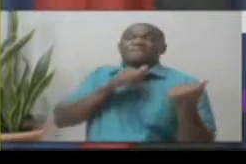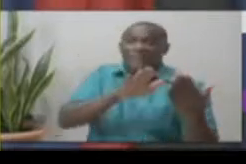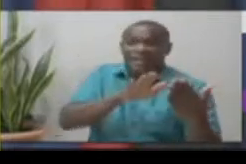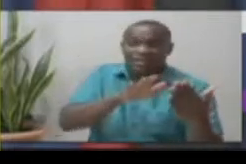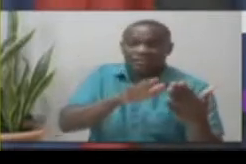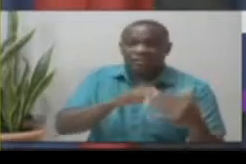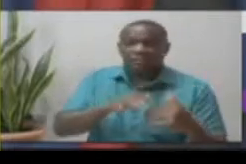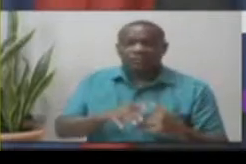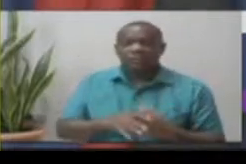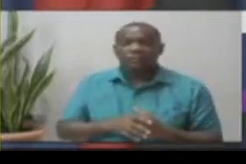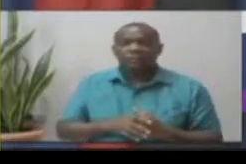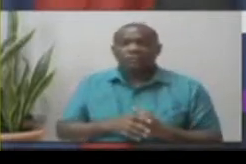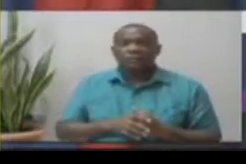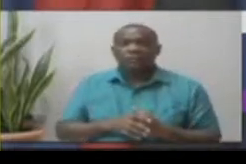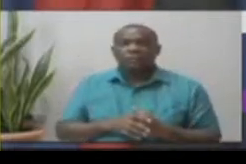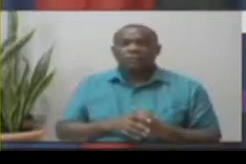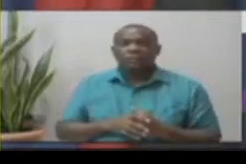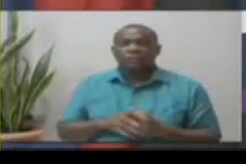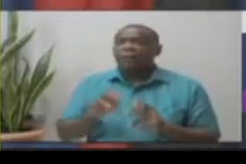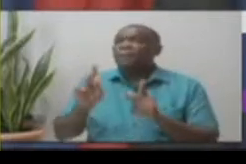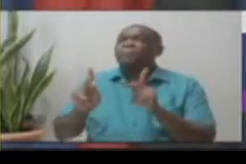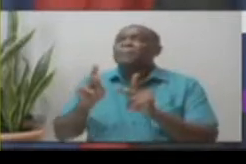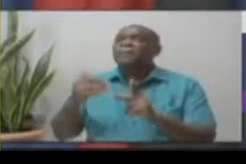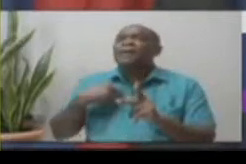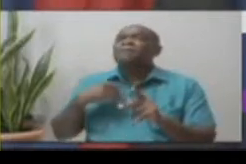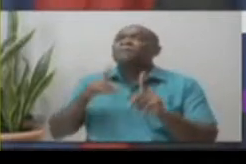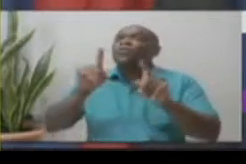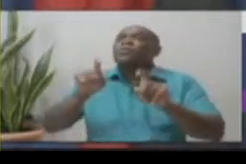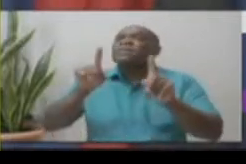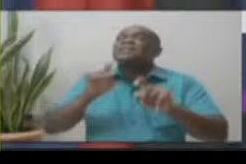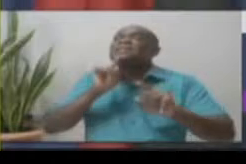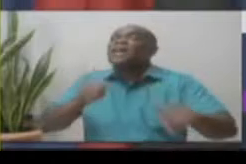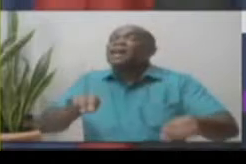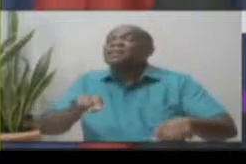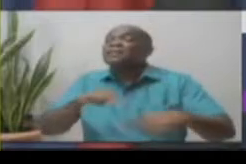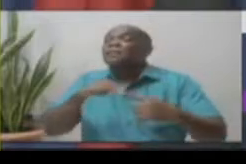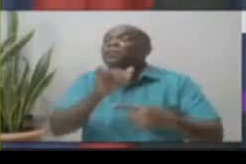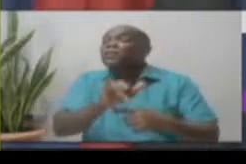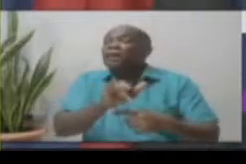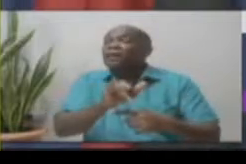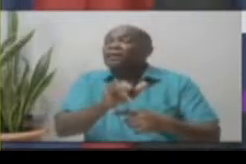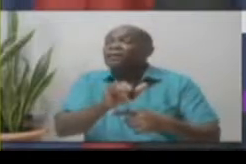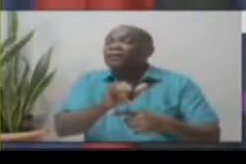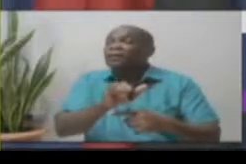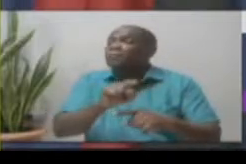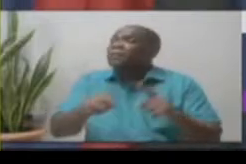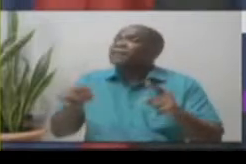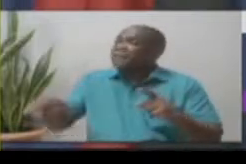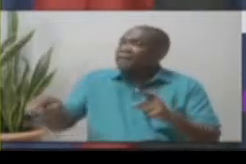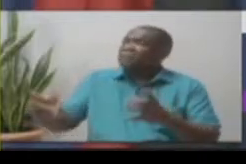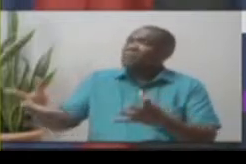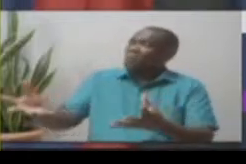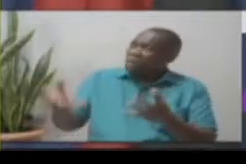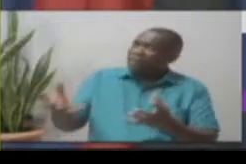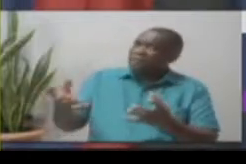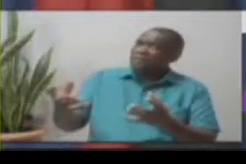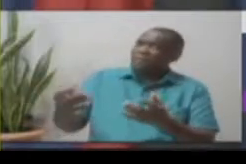And people who have questions to answer about that want to talk to me through you about my car?